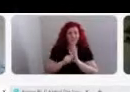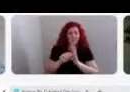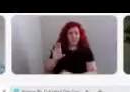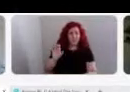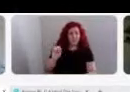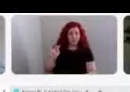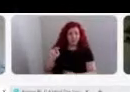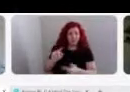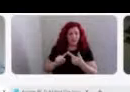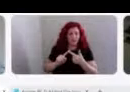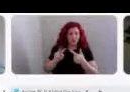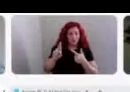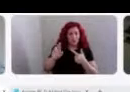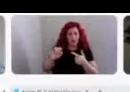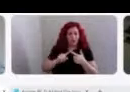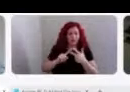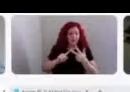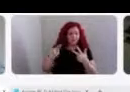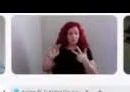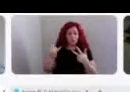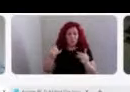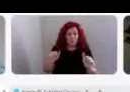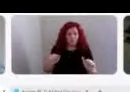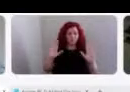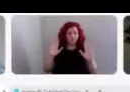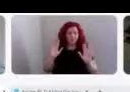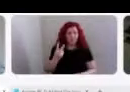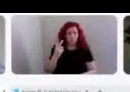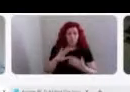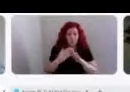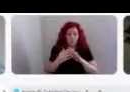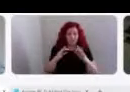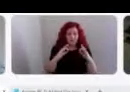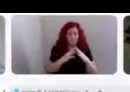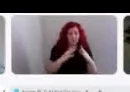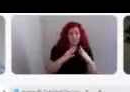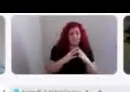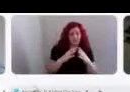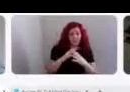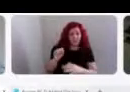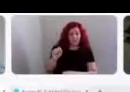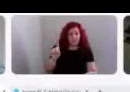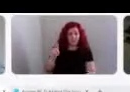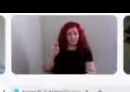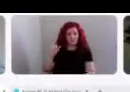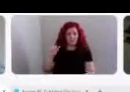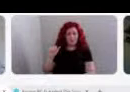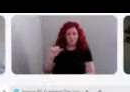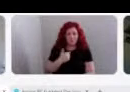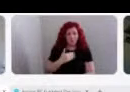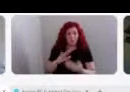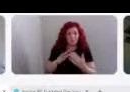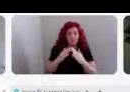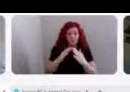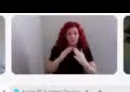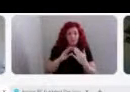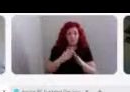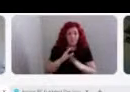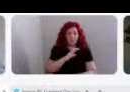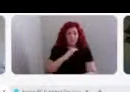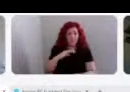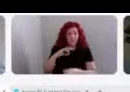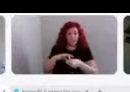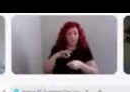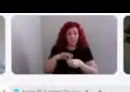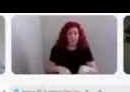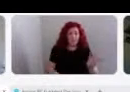jersey you have sacrificed two cities flagstaff and sedona our city council voted by a vote of seven to